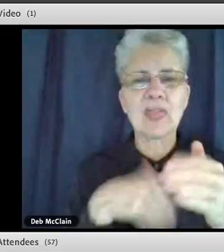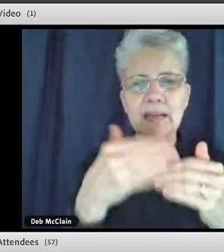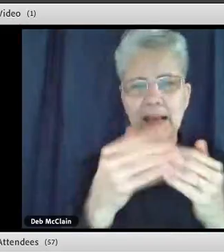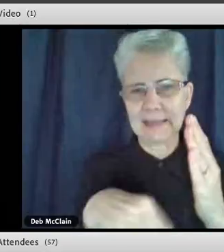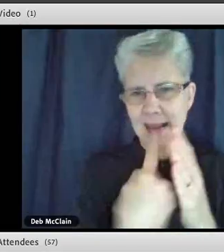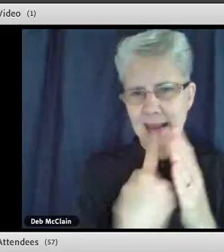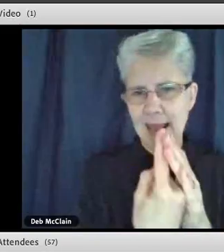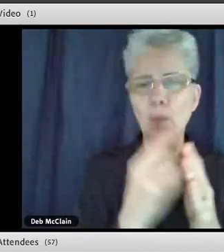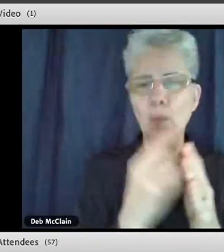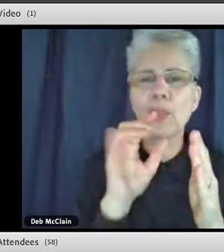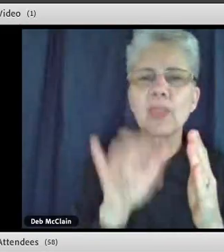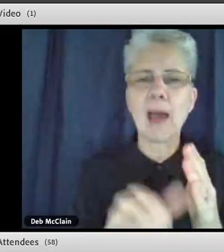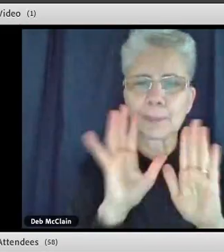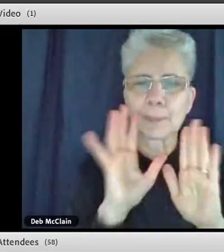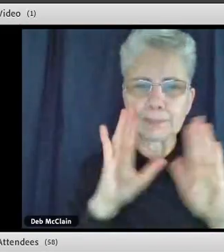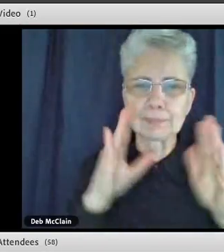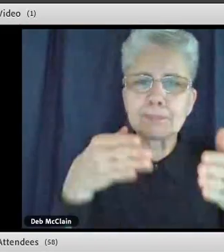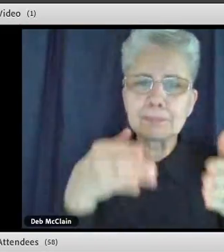hour. Is